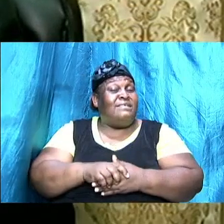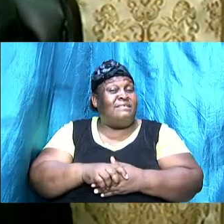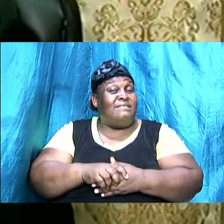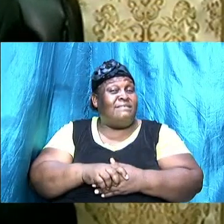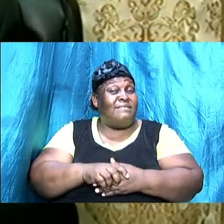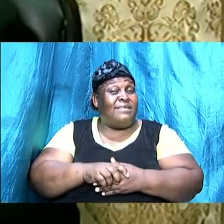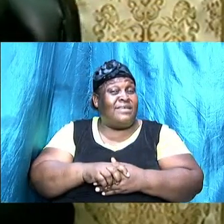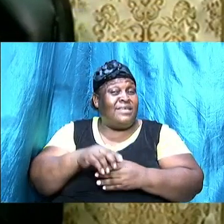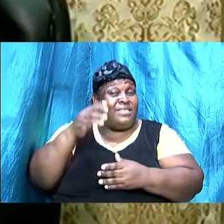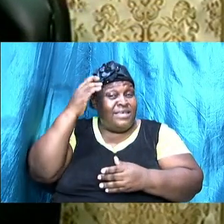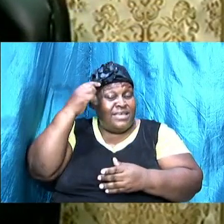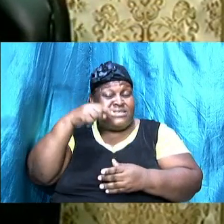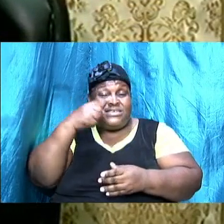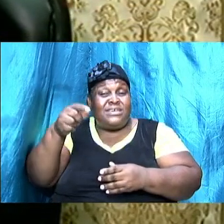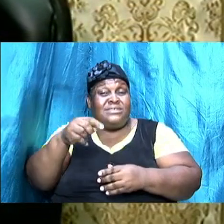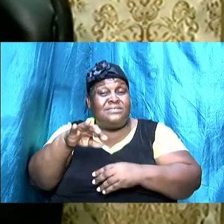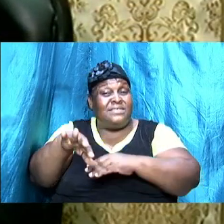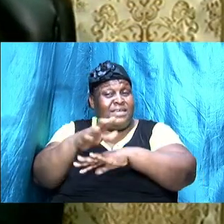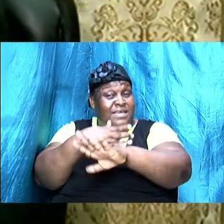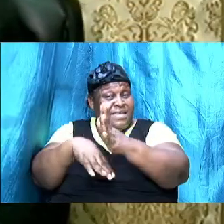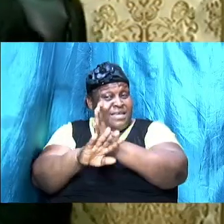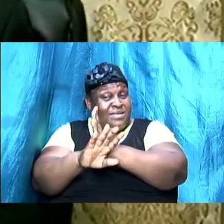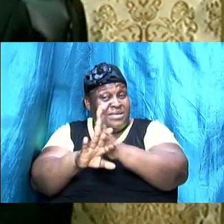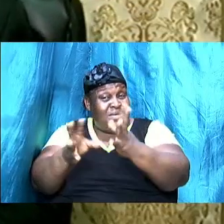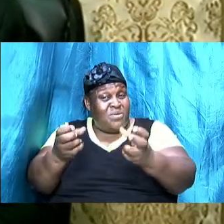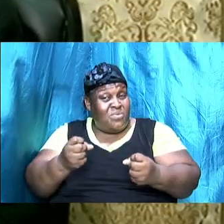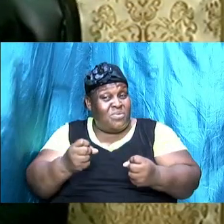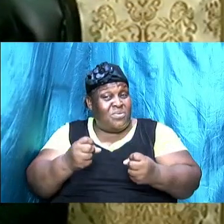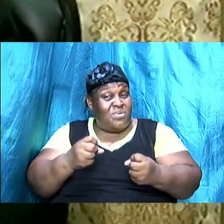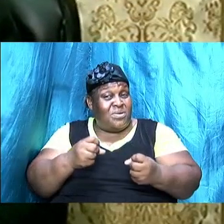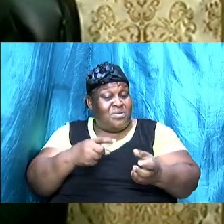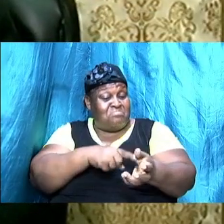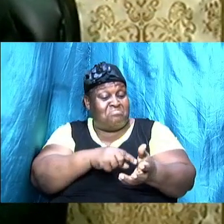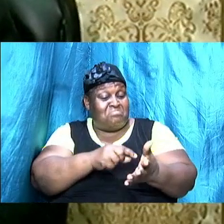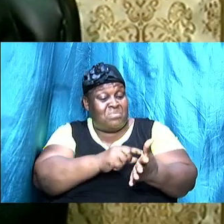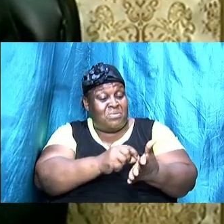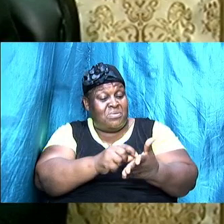head, say to the hand, I want you to write.